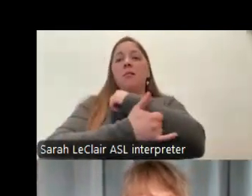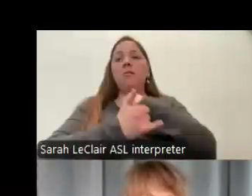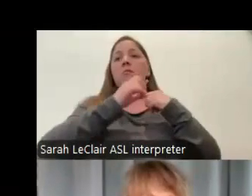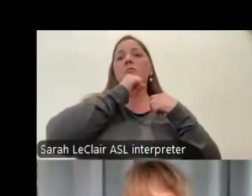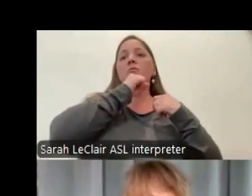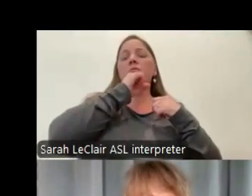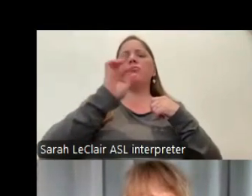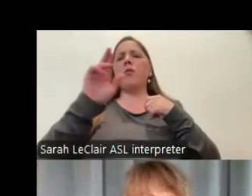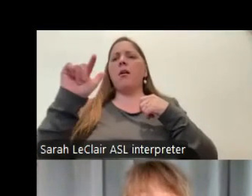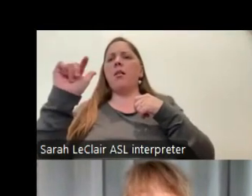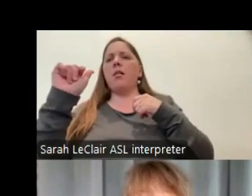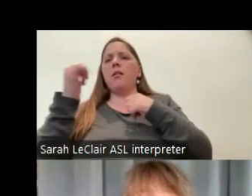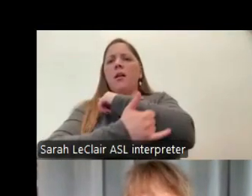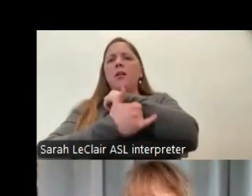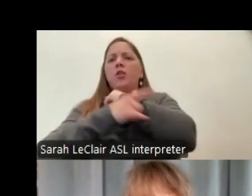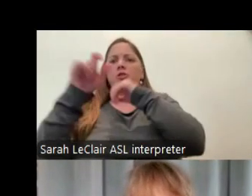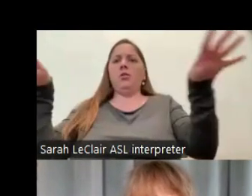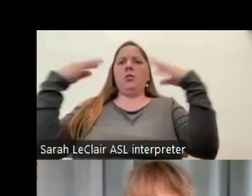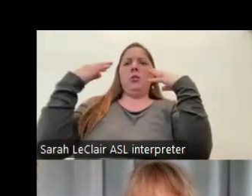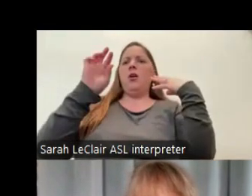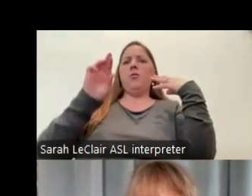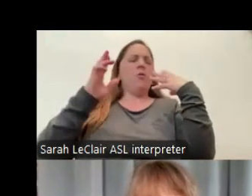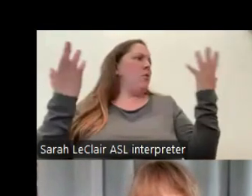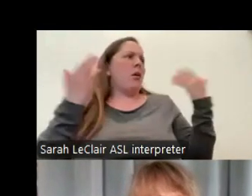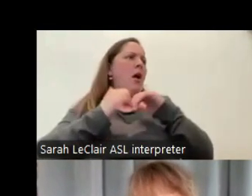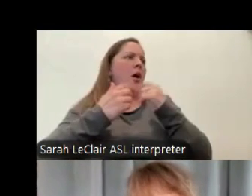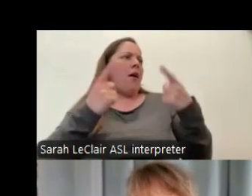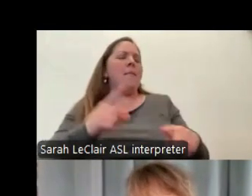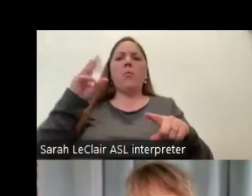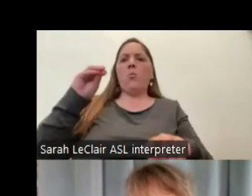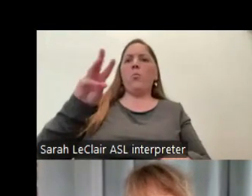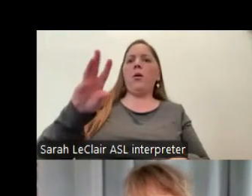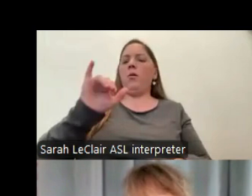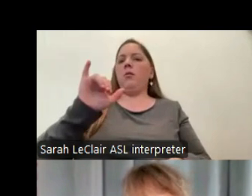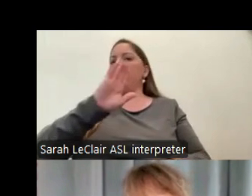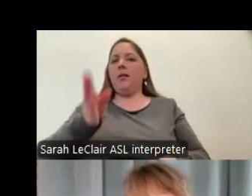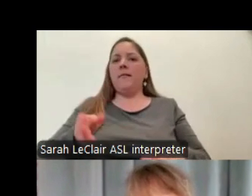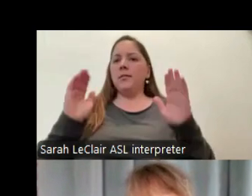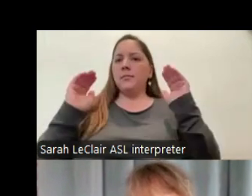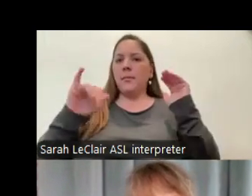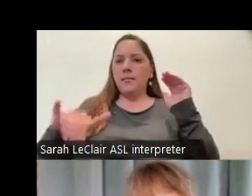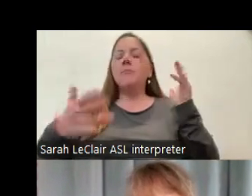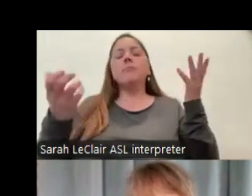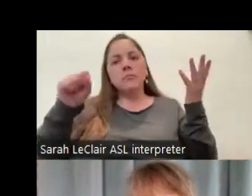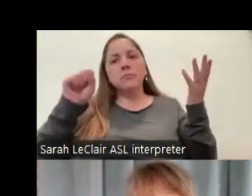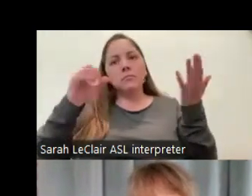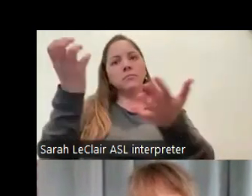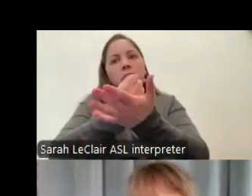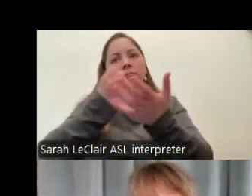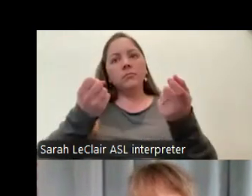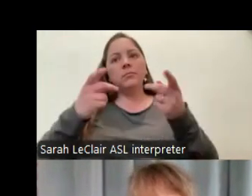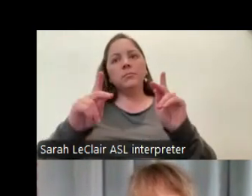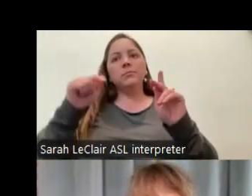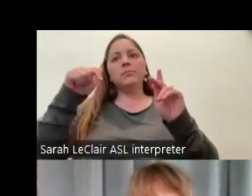to us and go, wow, what happened? We never expected to see something like this. Let's take an opportunity and make the